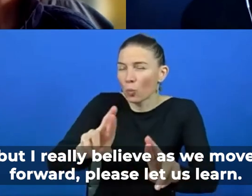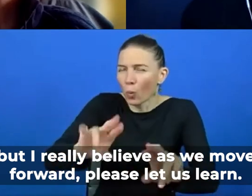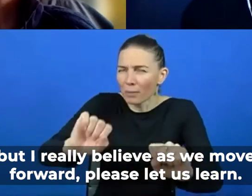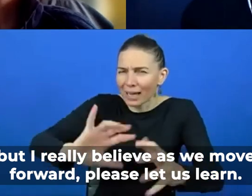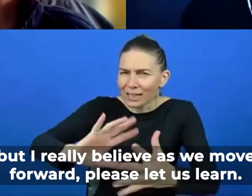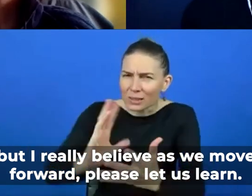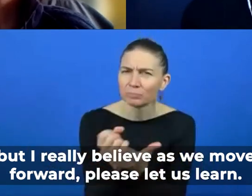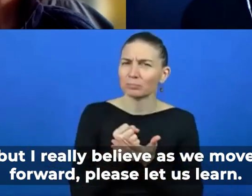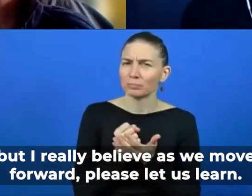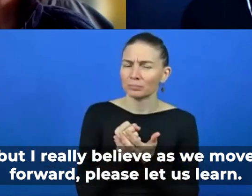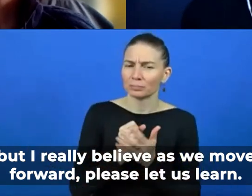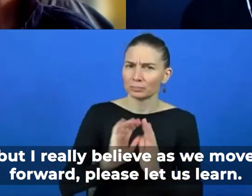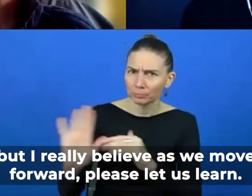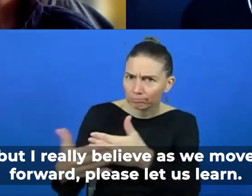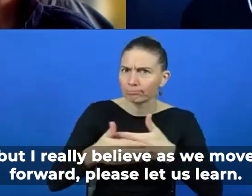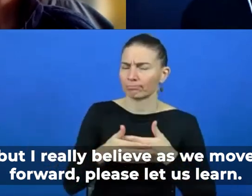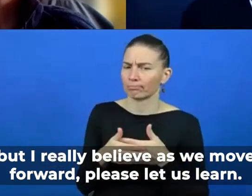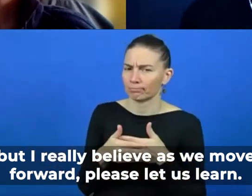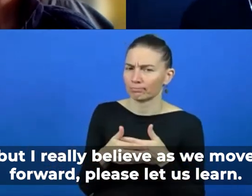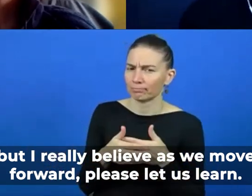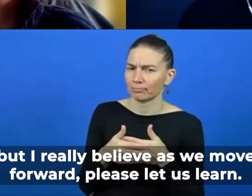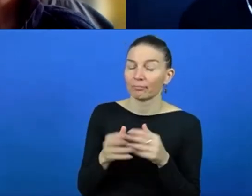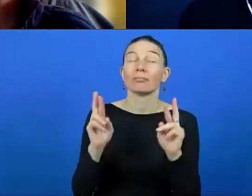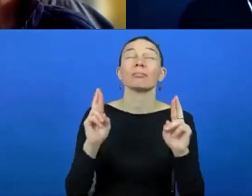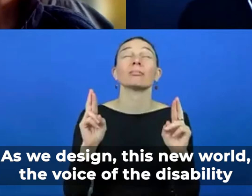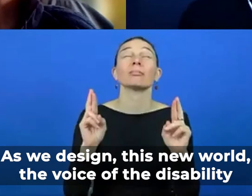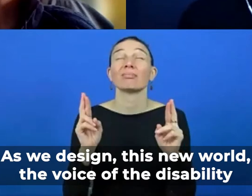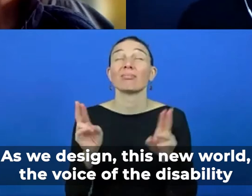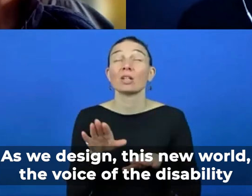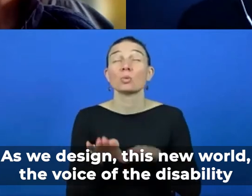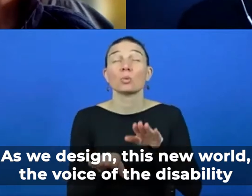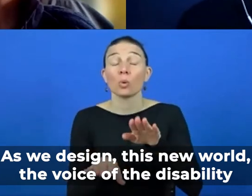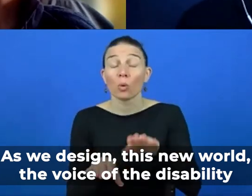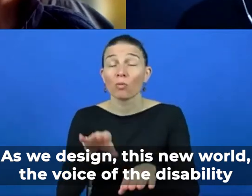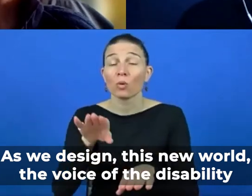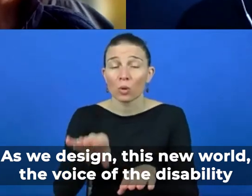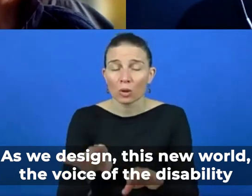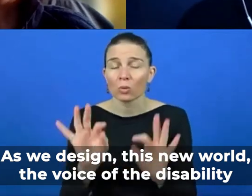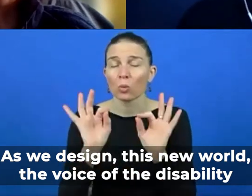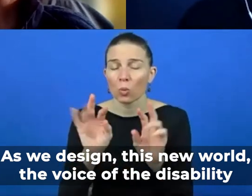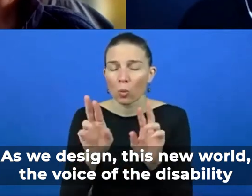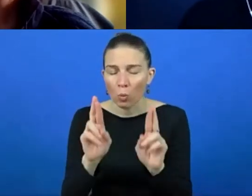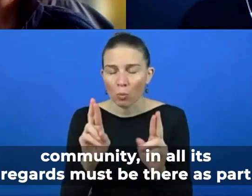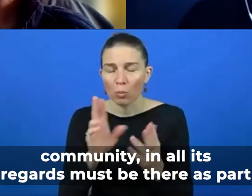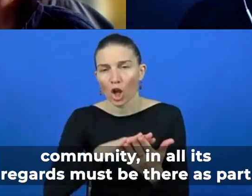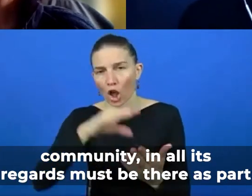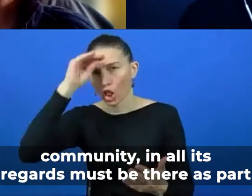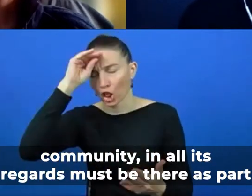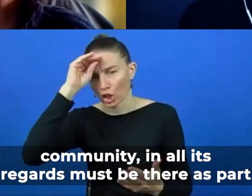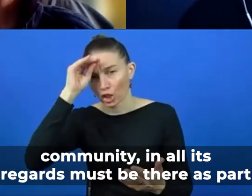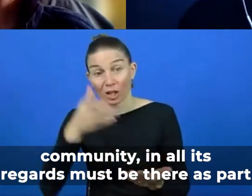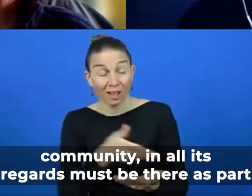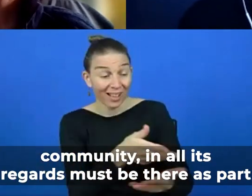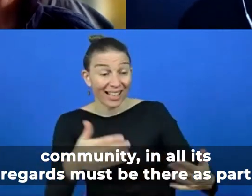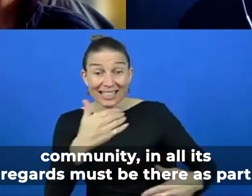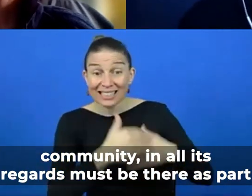really believe as we move forward, please let us learn. As we design this new world, the voice of the disability community in all